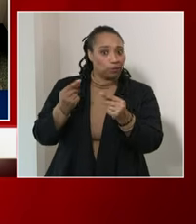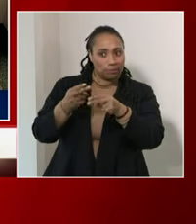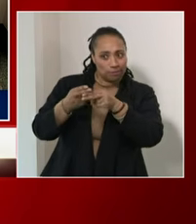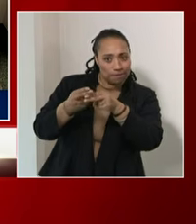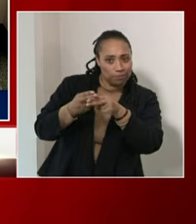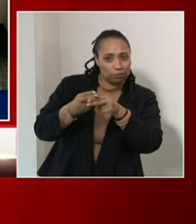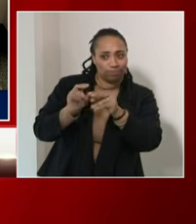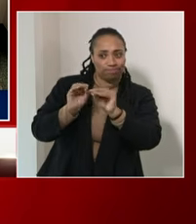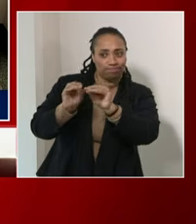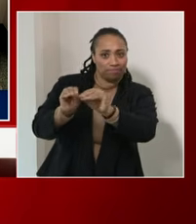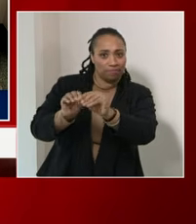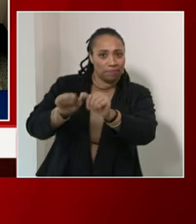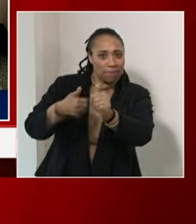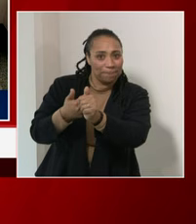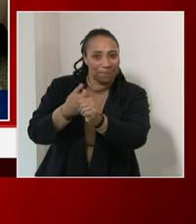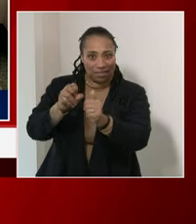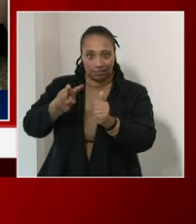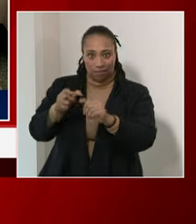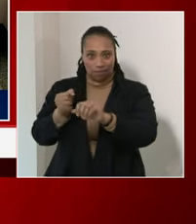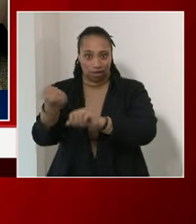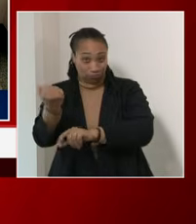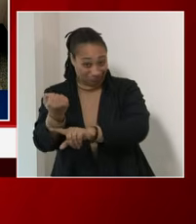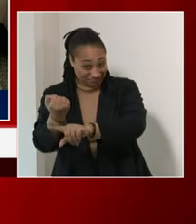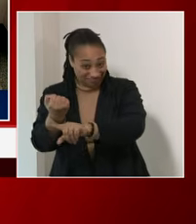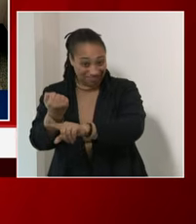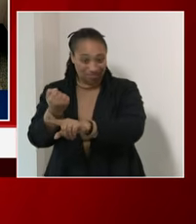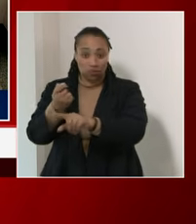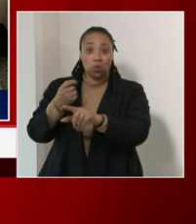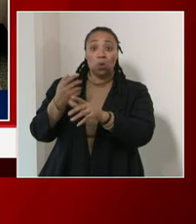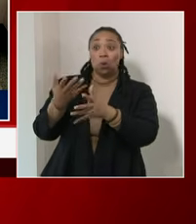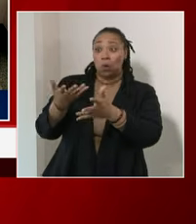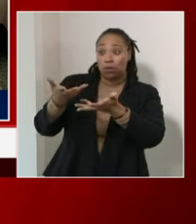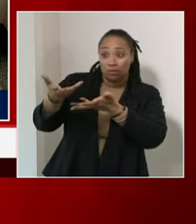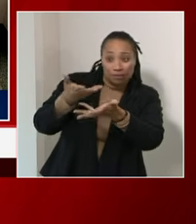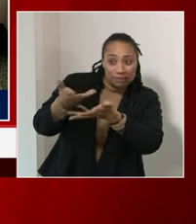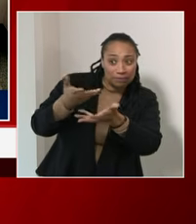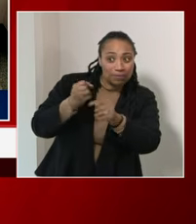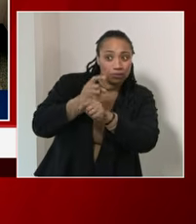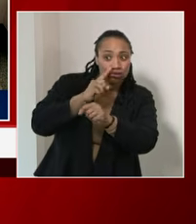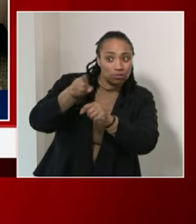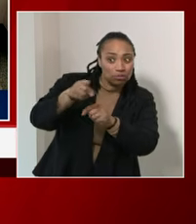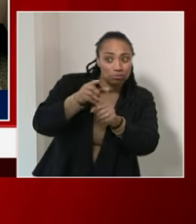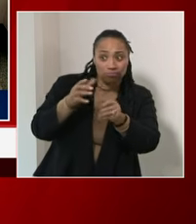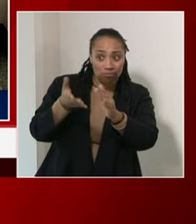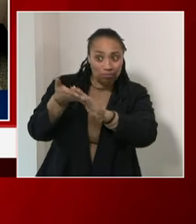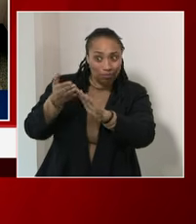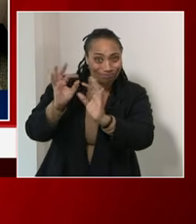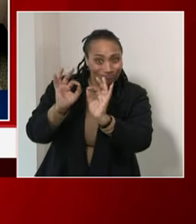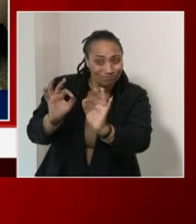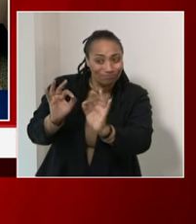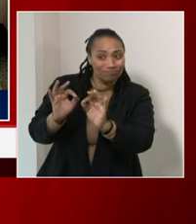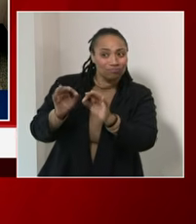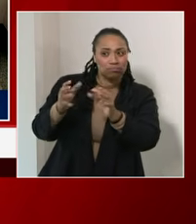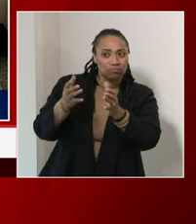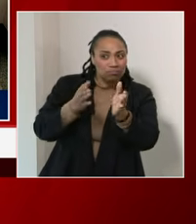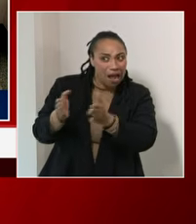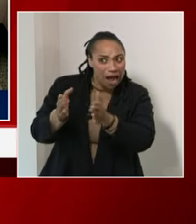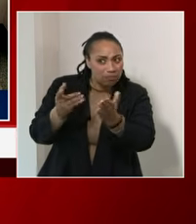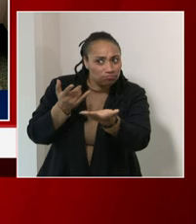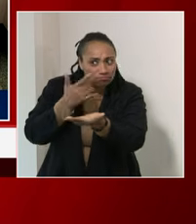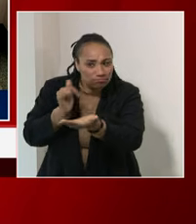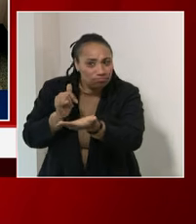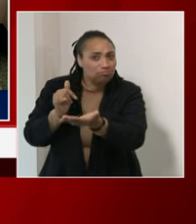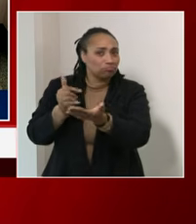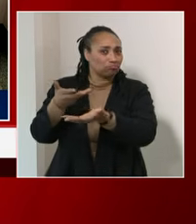can make operational decisions. What we do, we classify those in one of two categories. Typically red. Red means